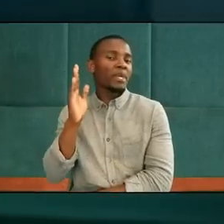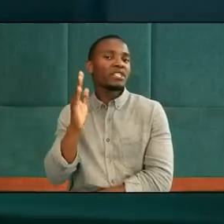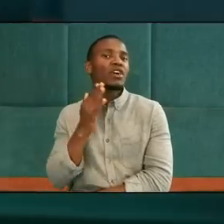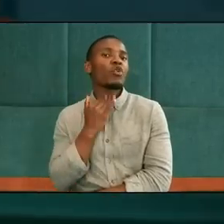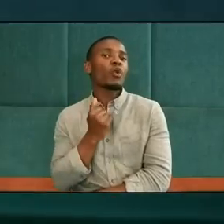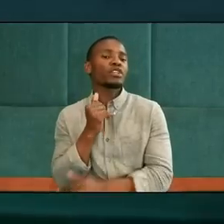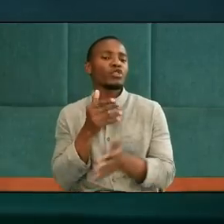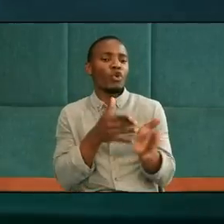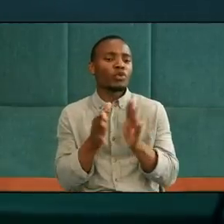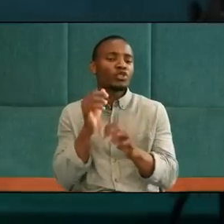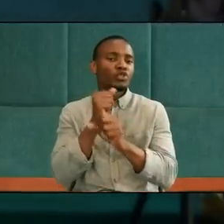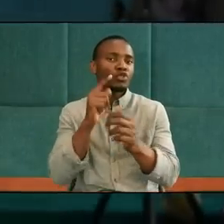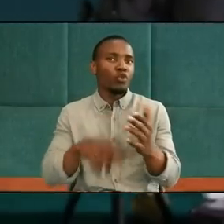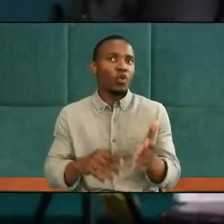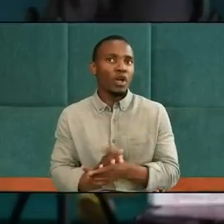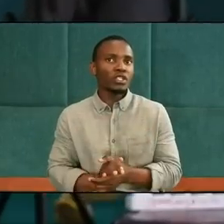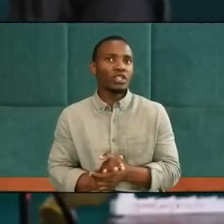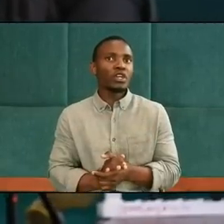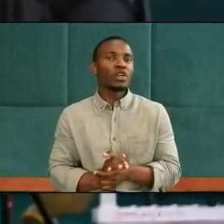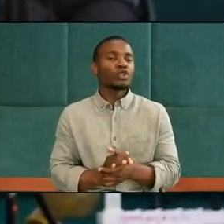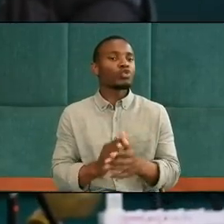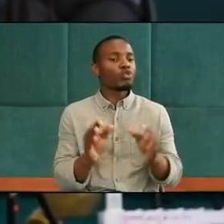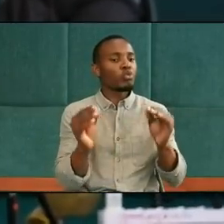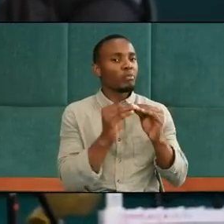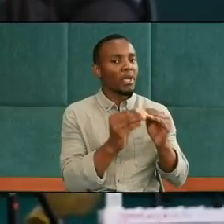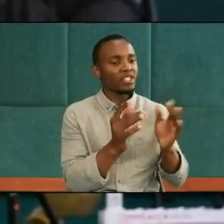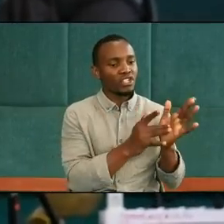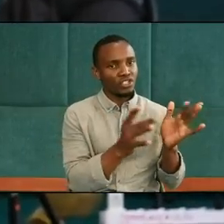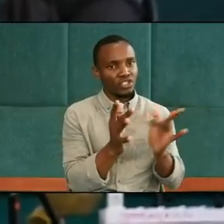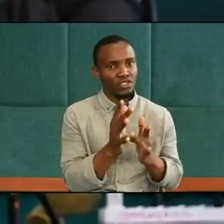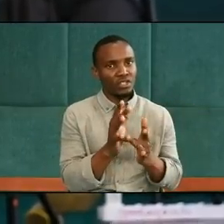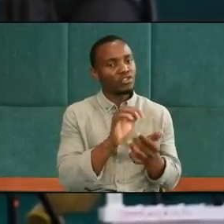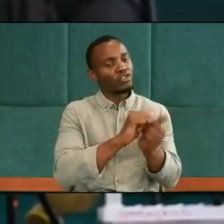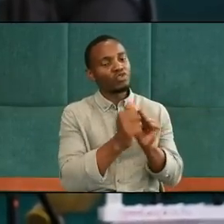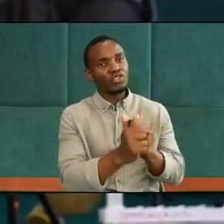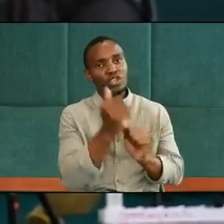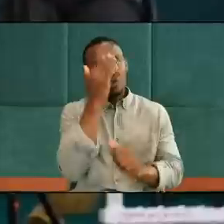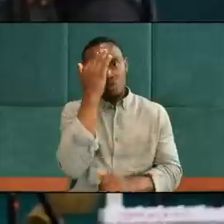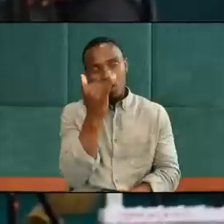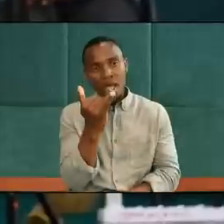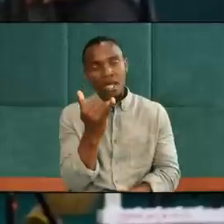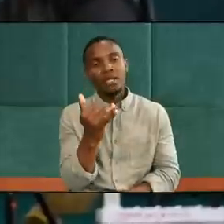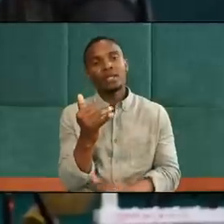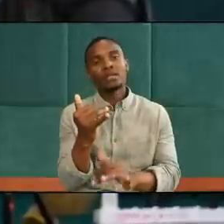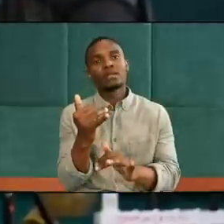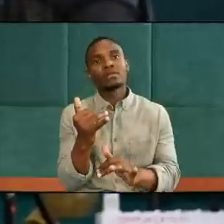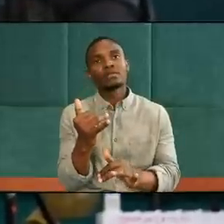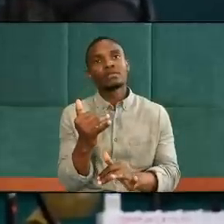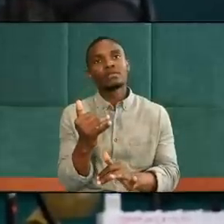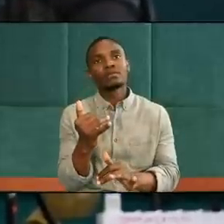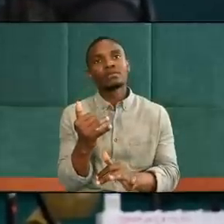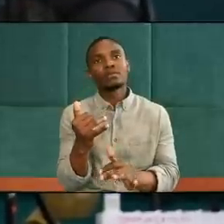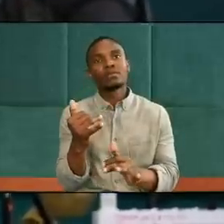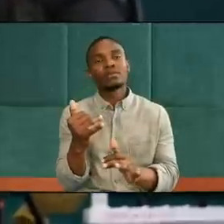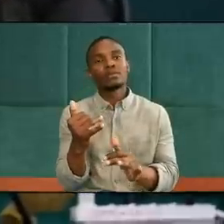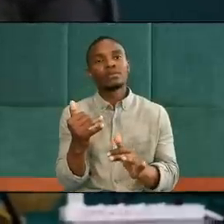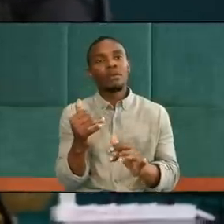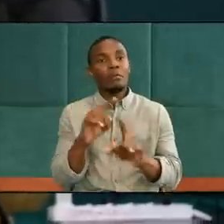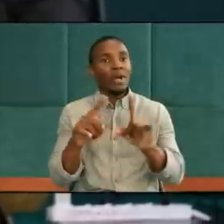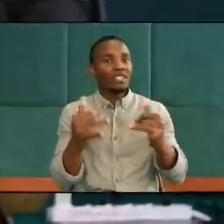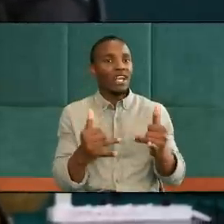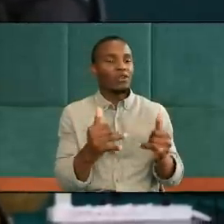over with Jesus to make it right, because his heart is now genuine. Is the church with me? But now Jesus is dead.